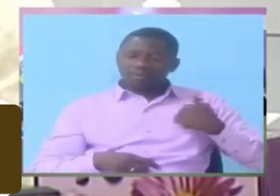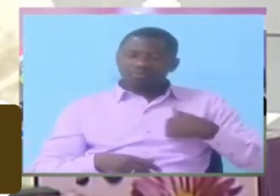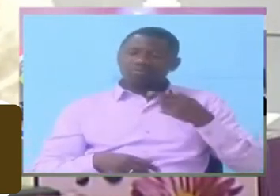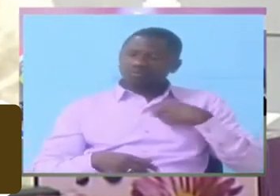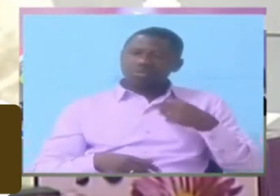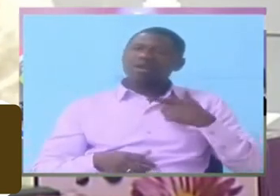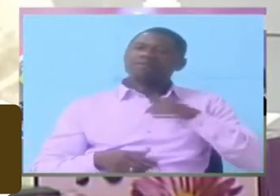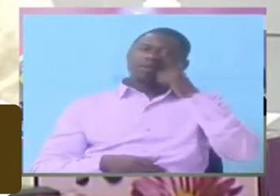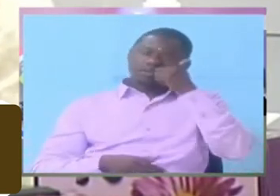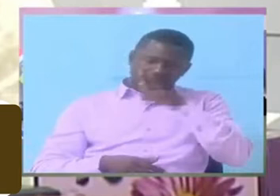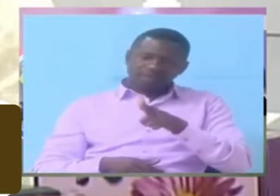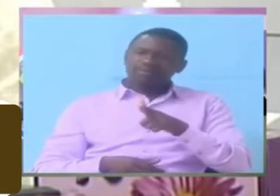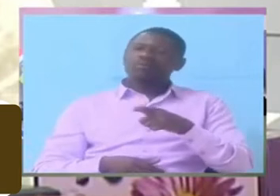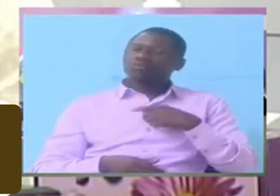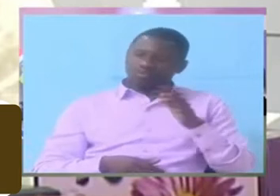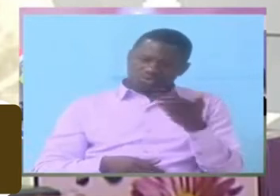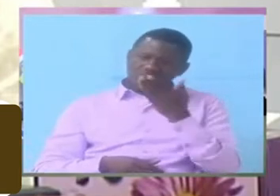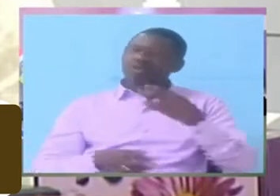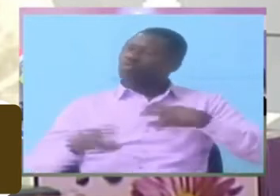And matters